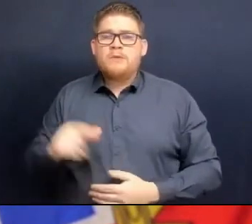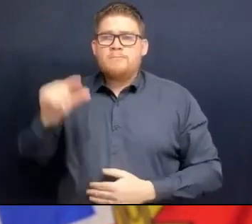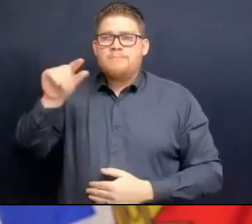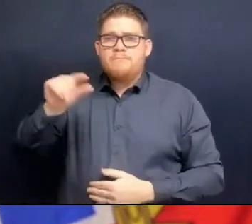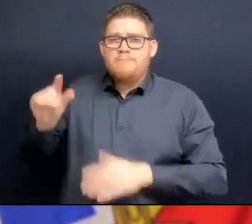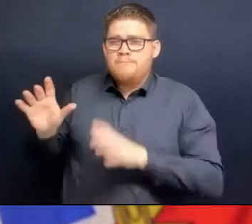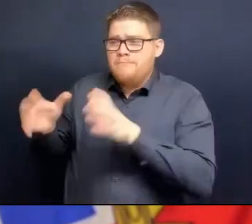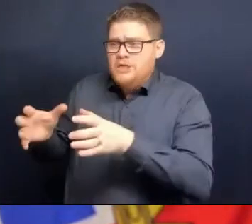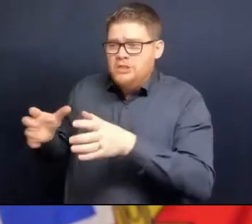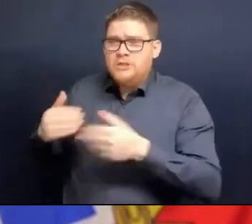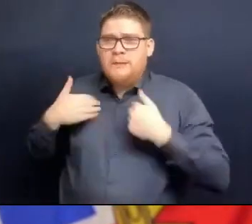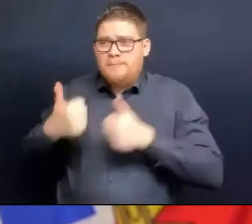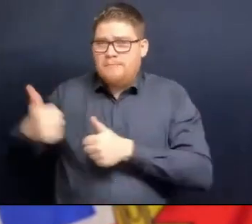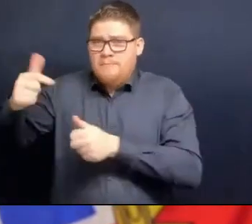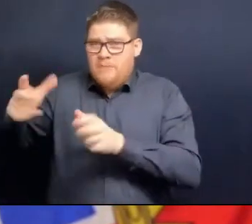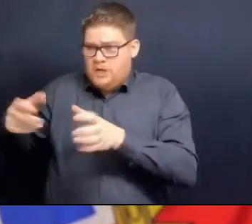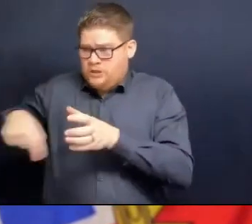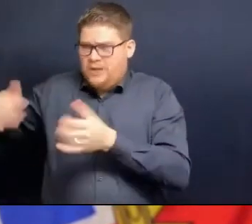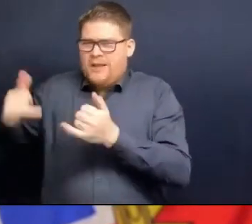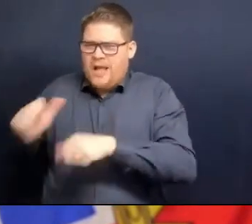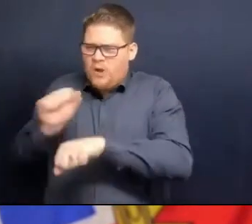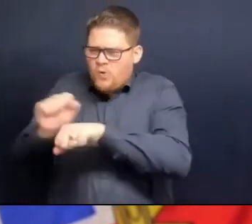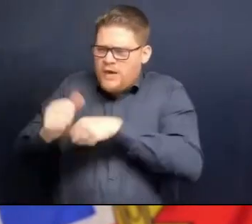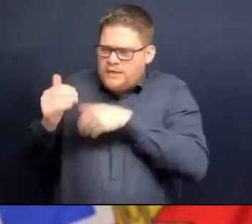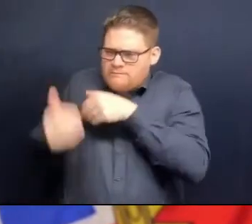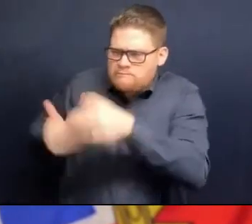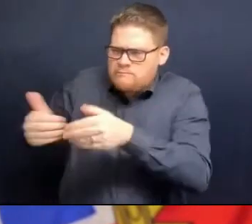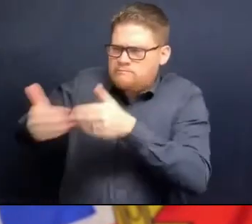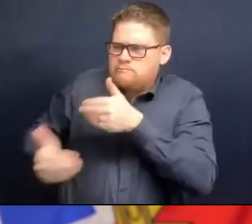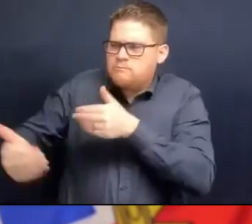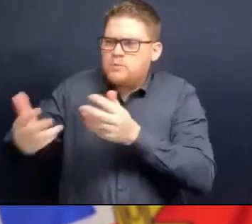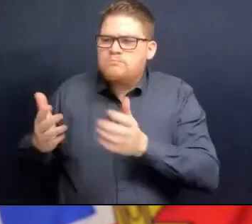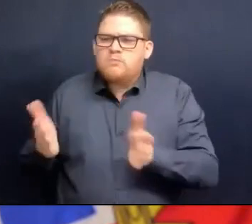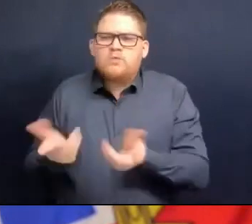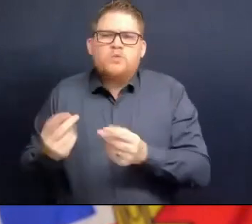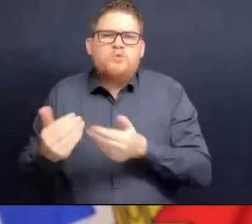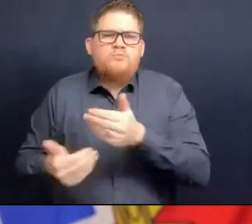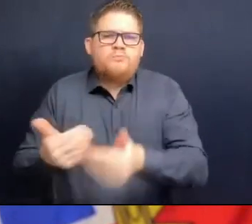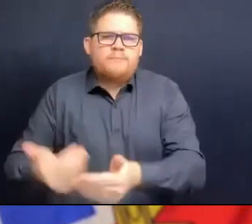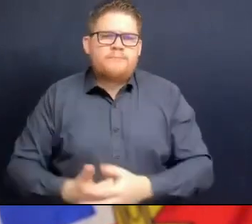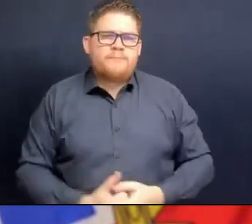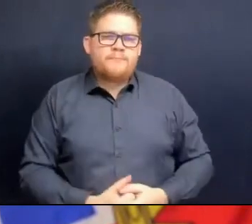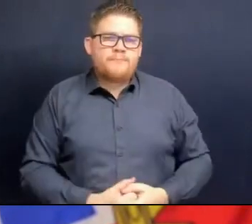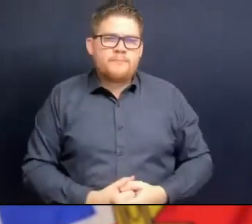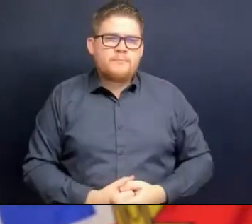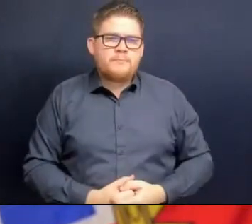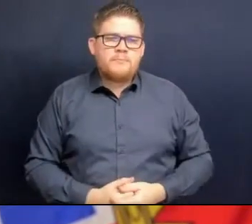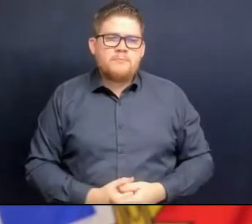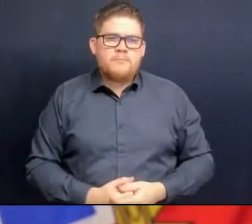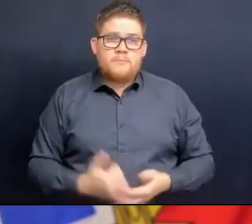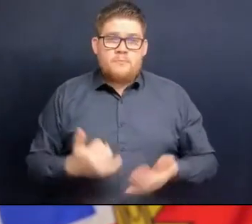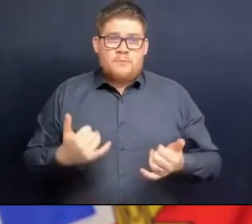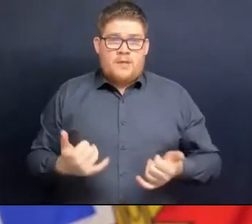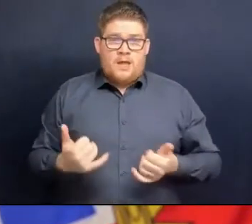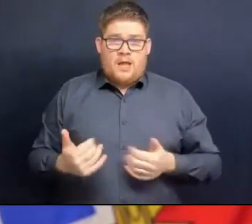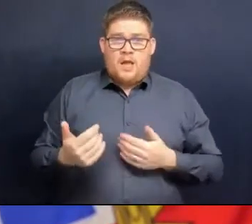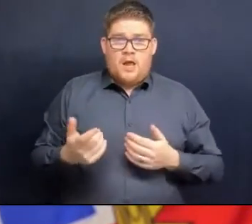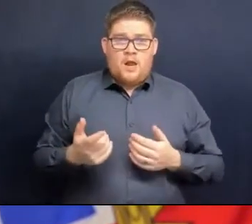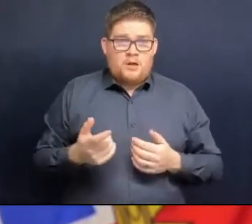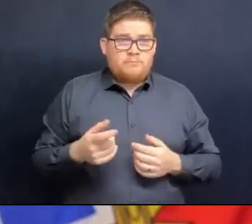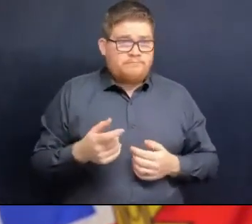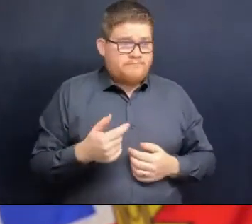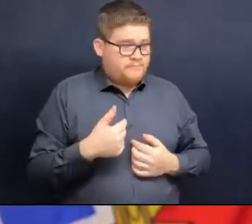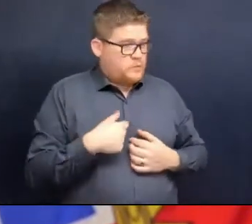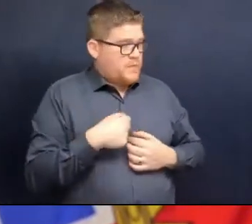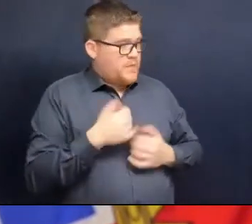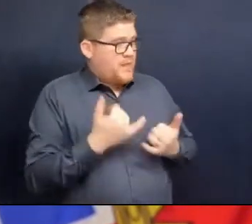those are all contingency plans that we're looking at. What we would like to be, and I think we're moving to that place through this transition